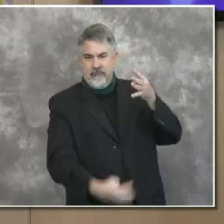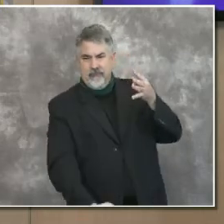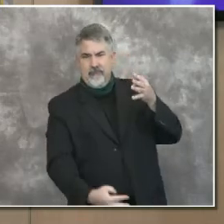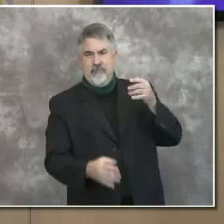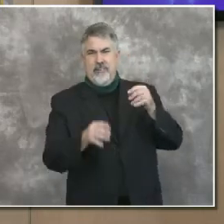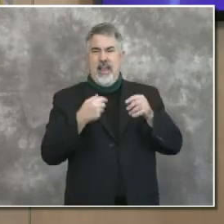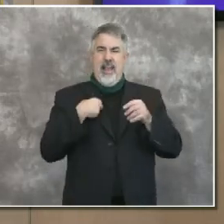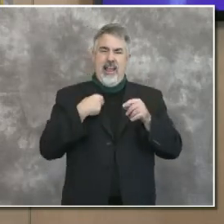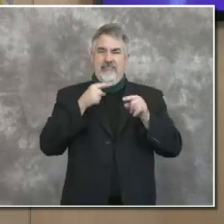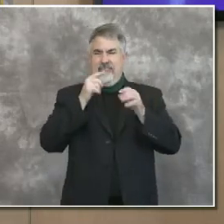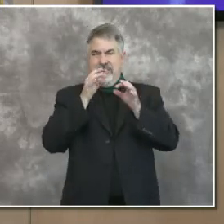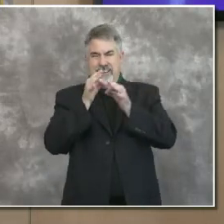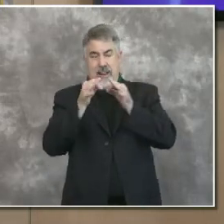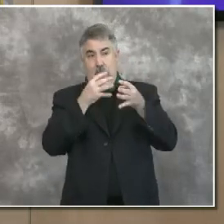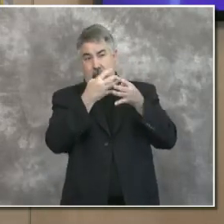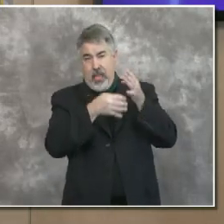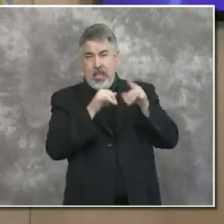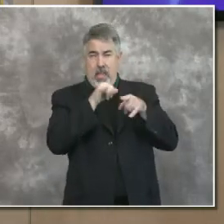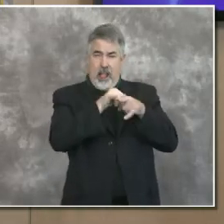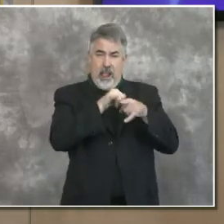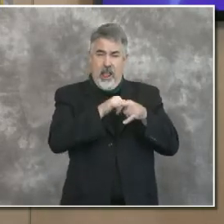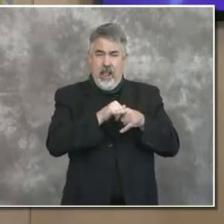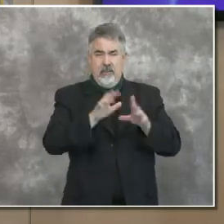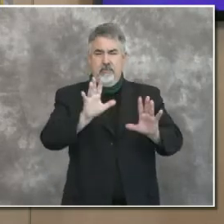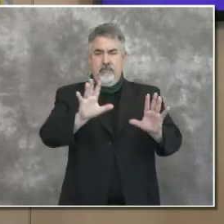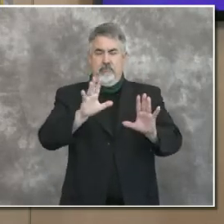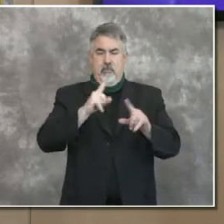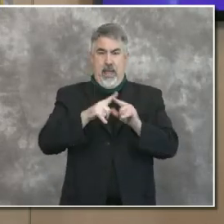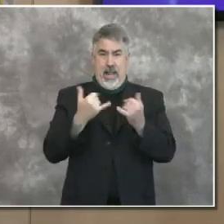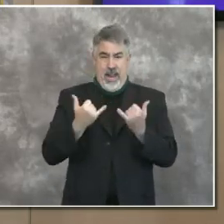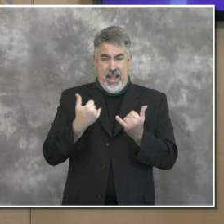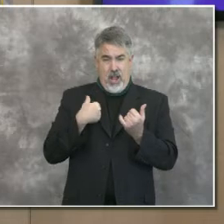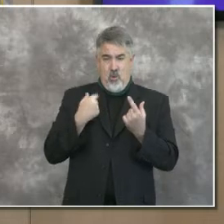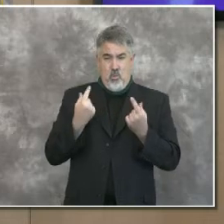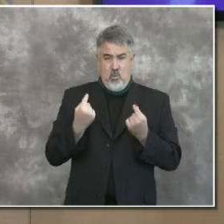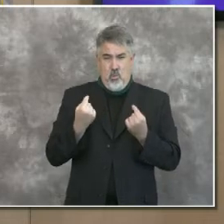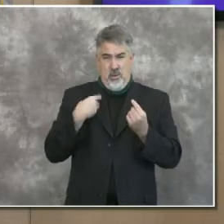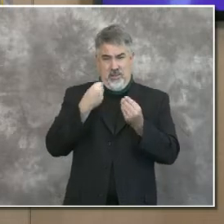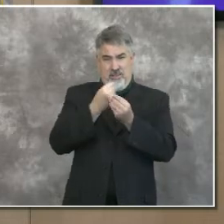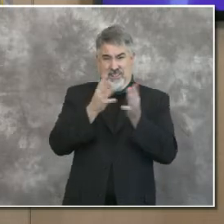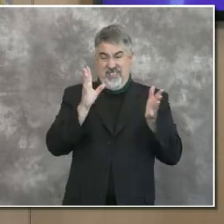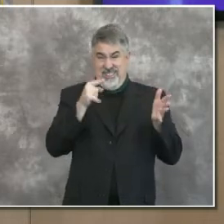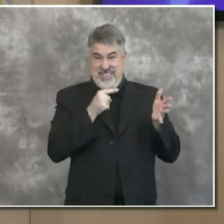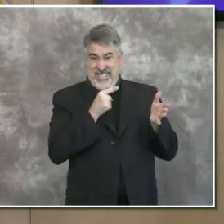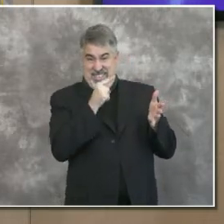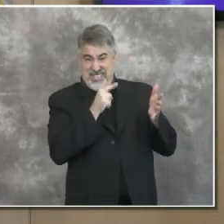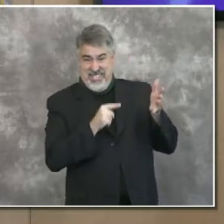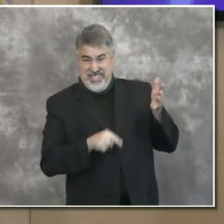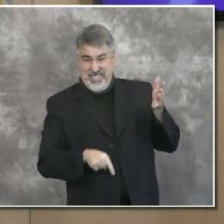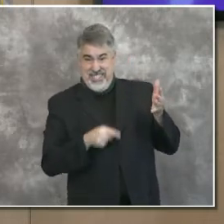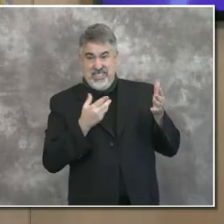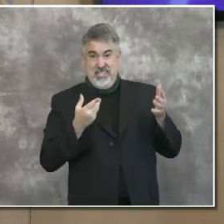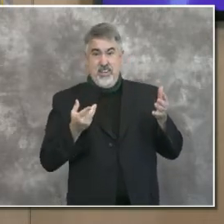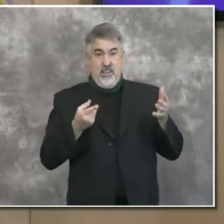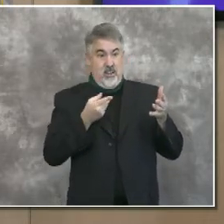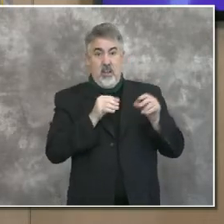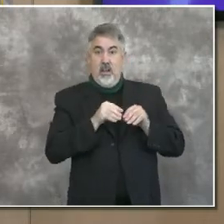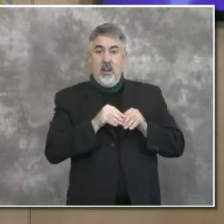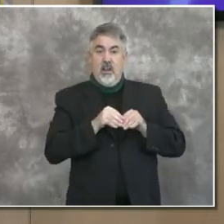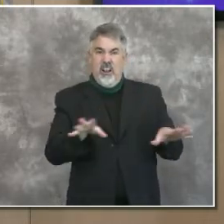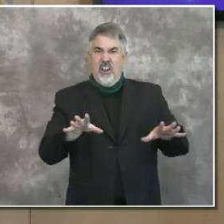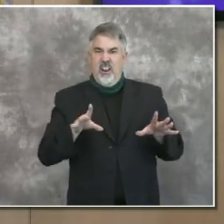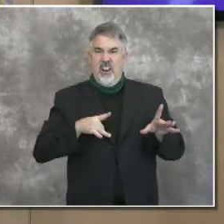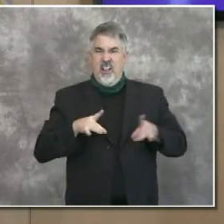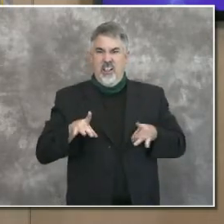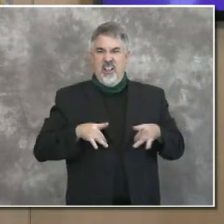detail, but folks, there is now quantification that there is transmission by larger